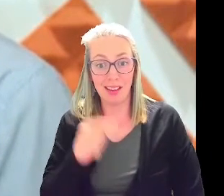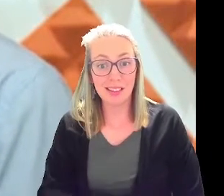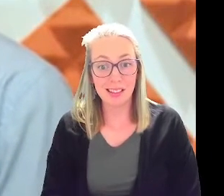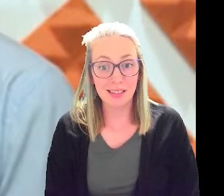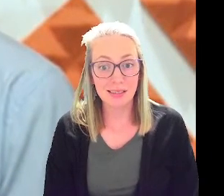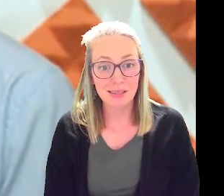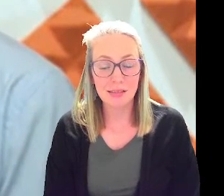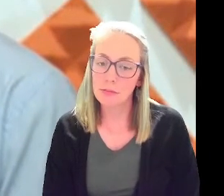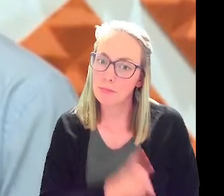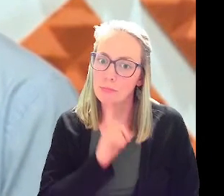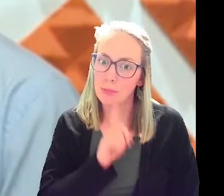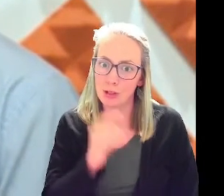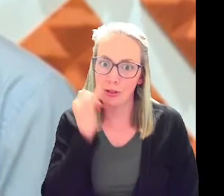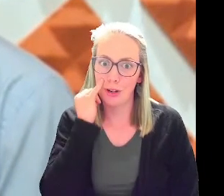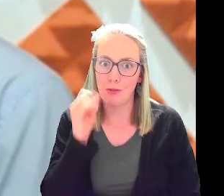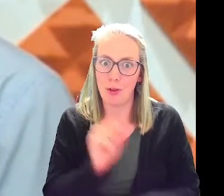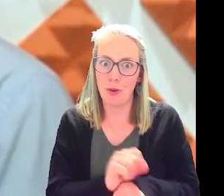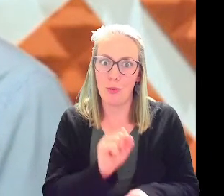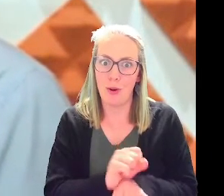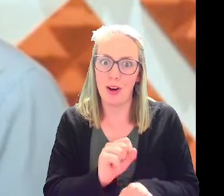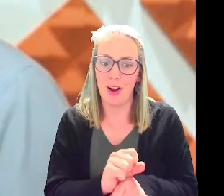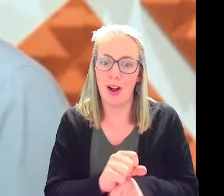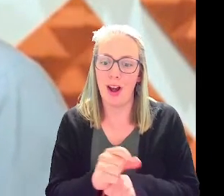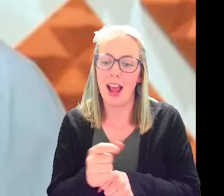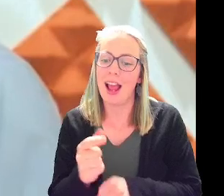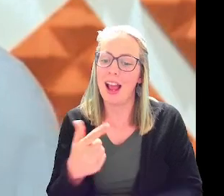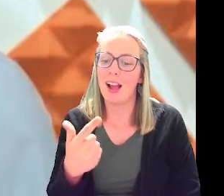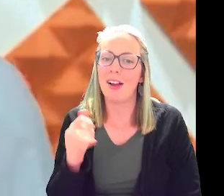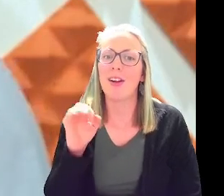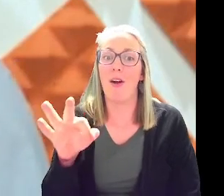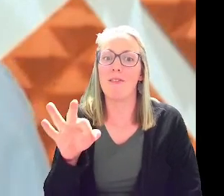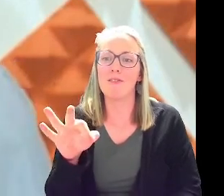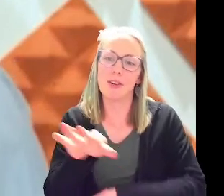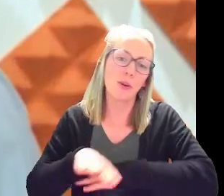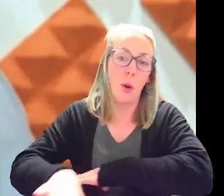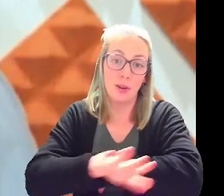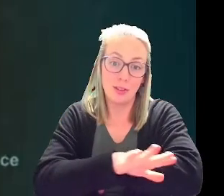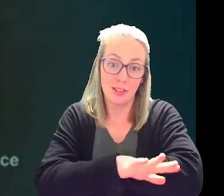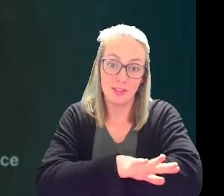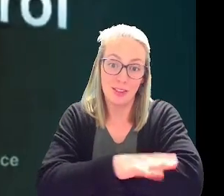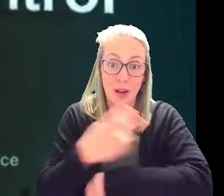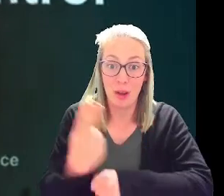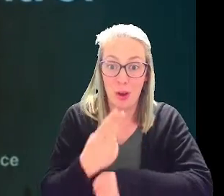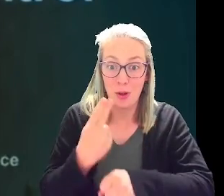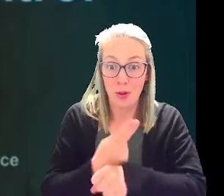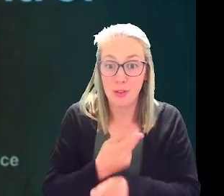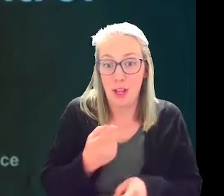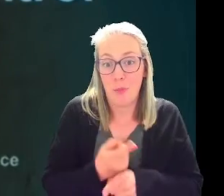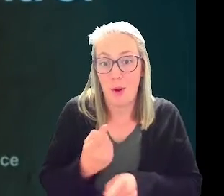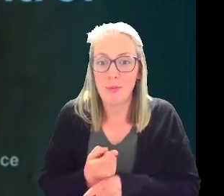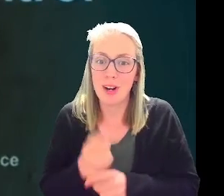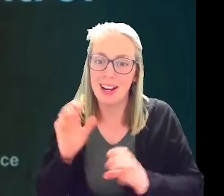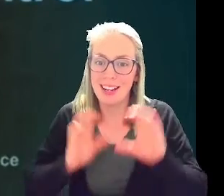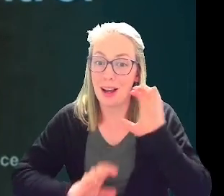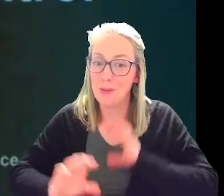sure if you work on a golf course, you use the right chemicals. We'll see you next time.